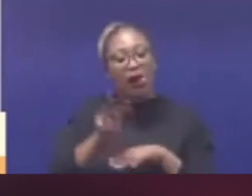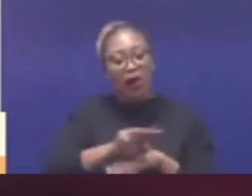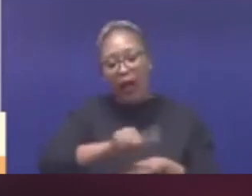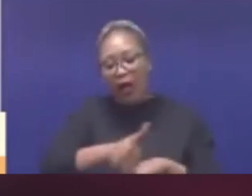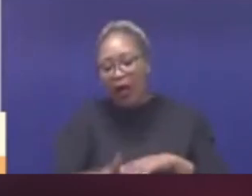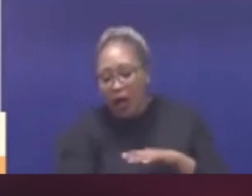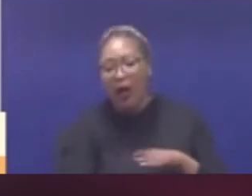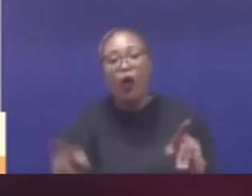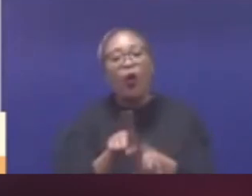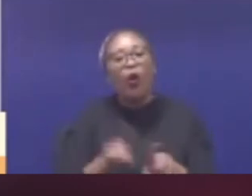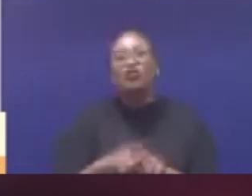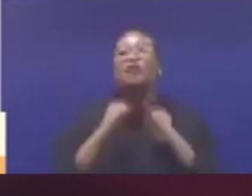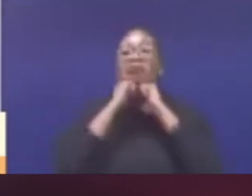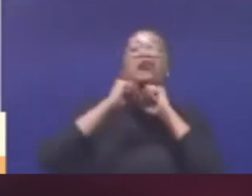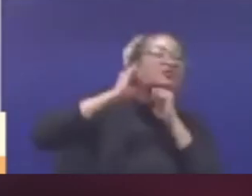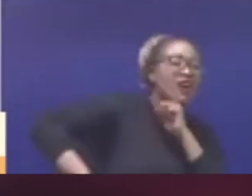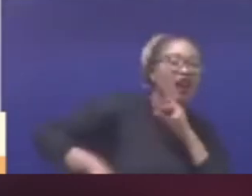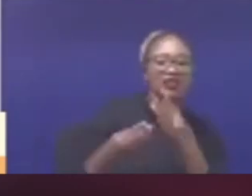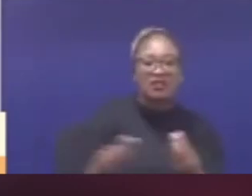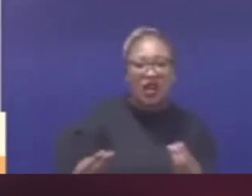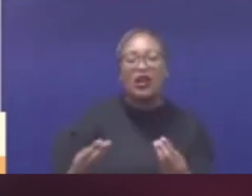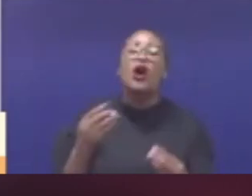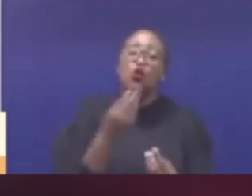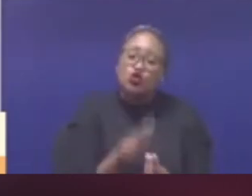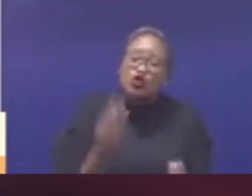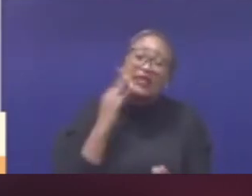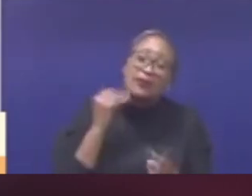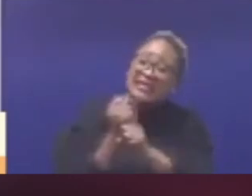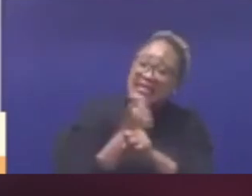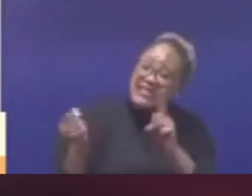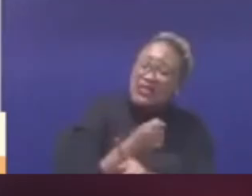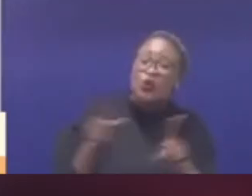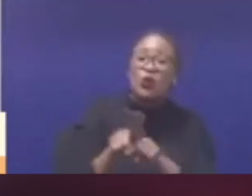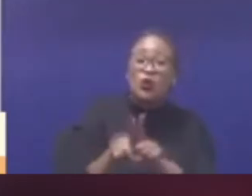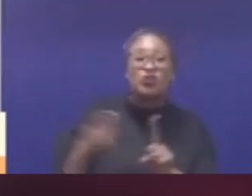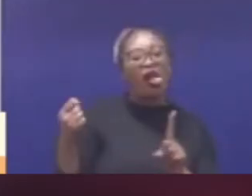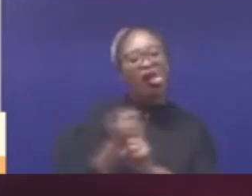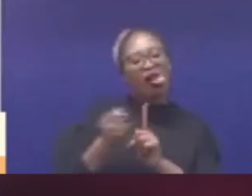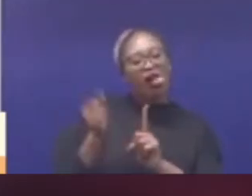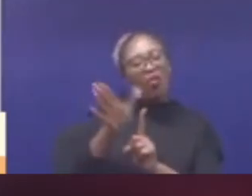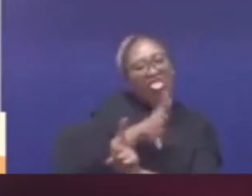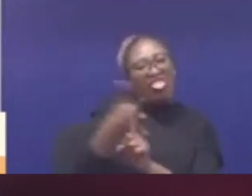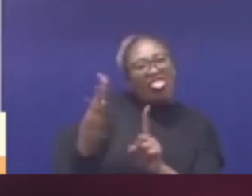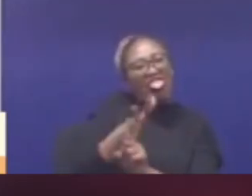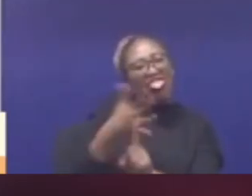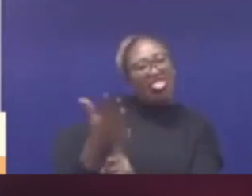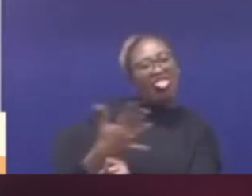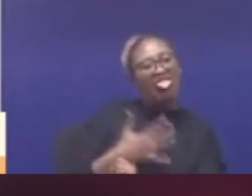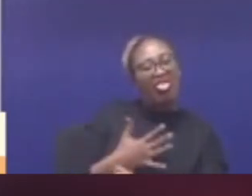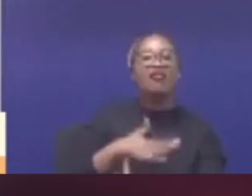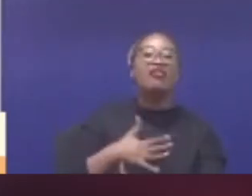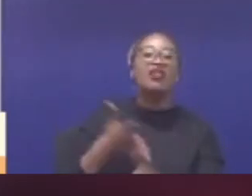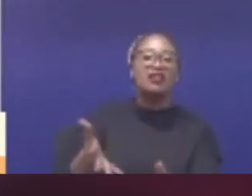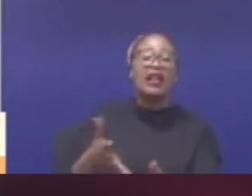hunger, abuse, and intimidation. Thus, there is an increasing need for schools to be a safe